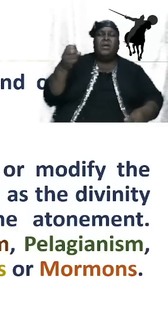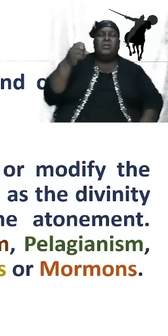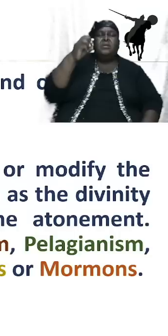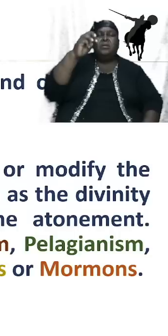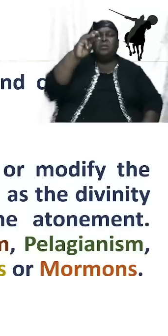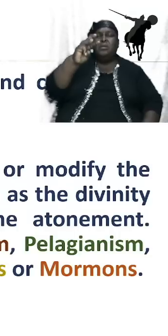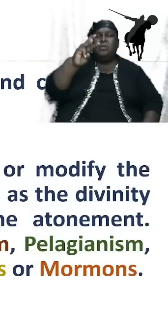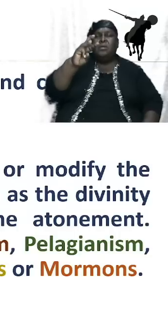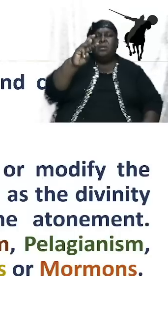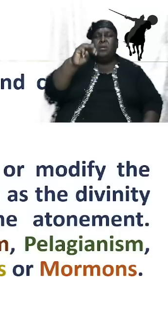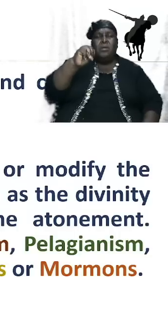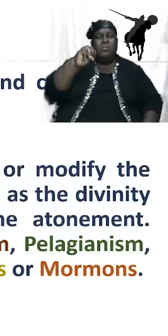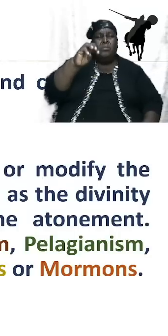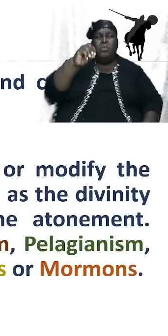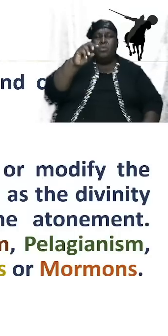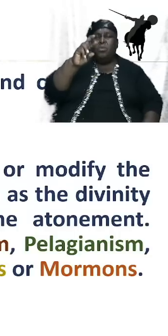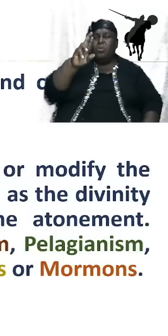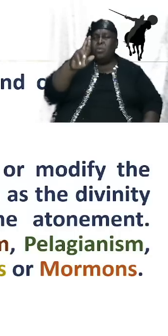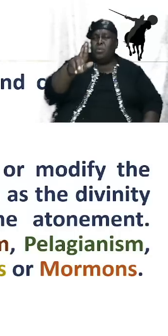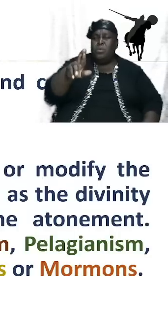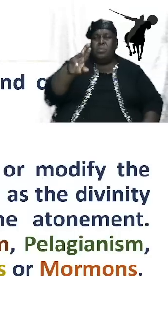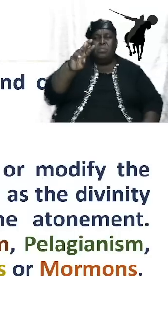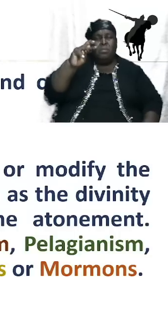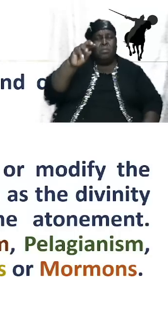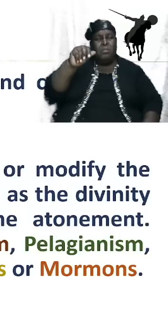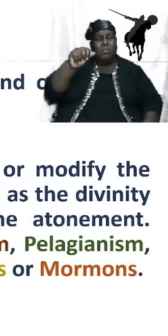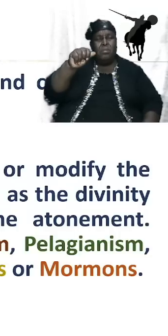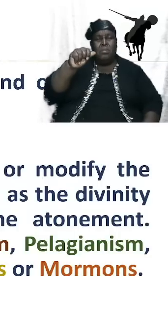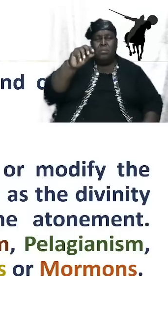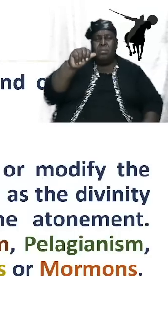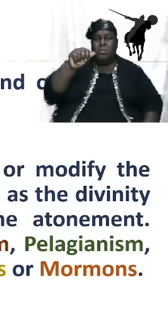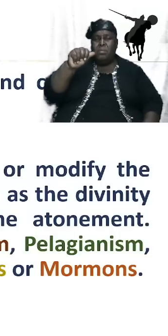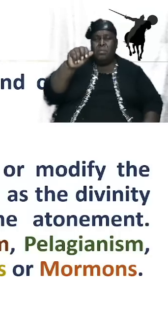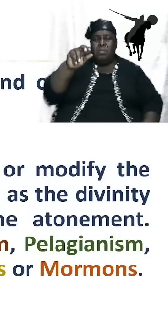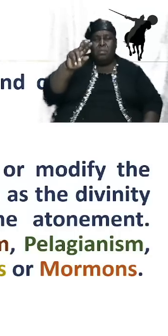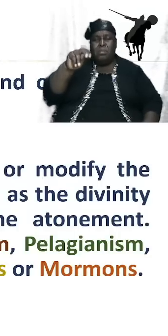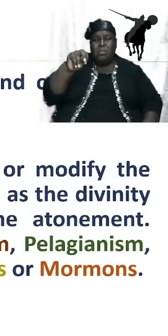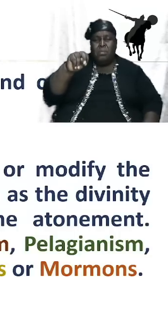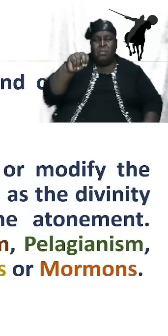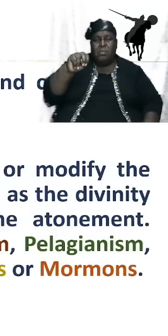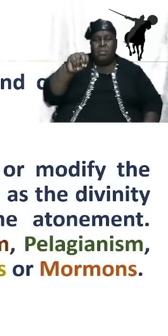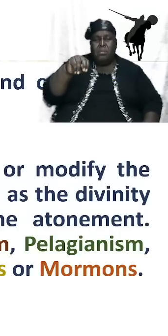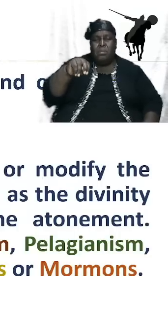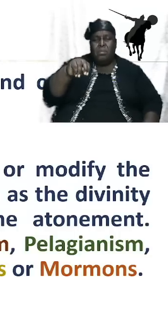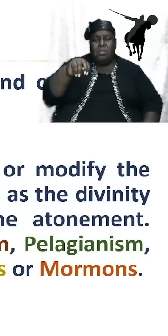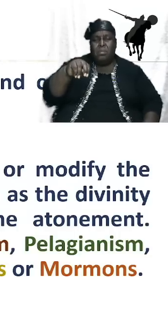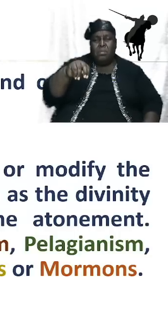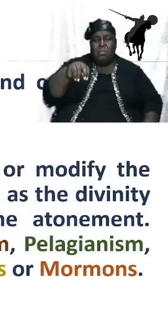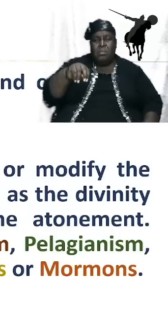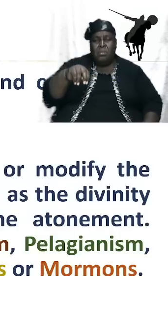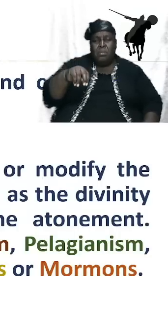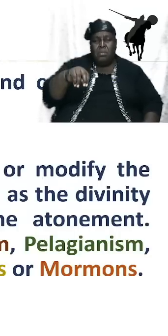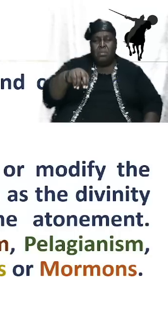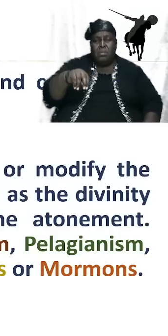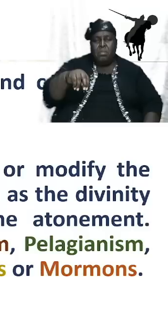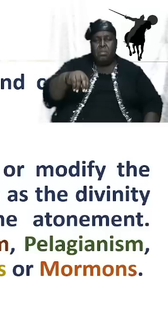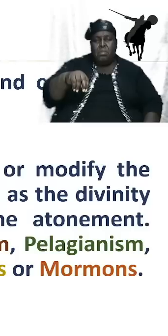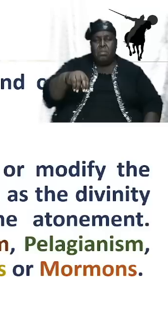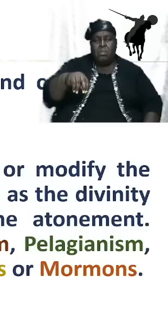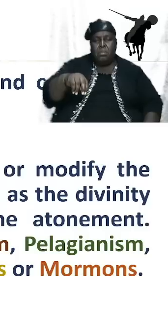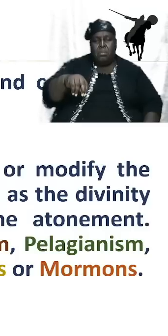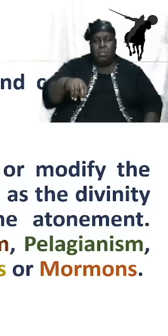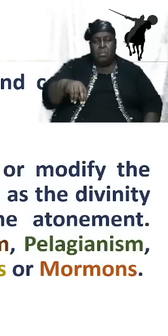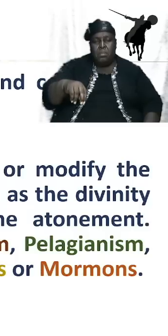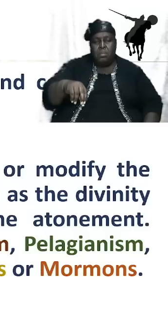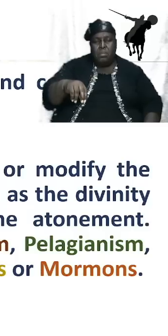they rightly go against what Scripture has to say. Now, I didn't want to use these words unless I define